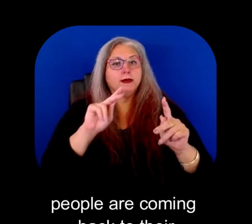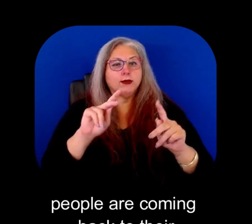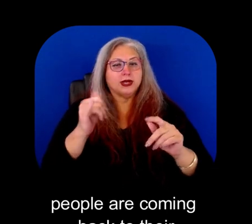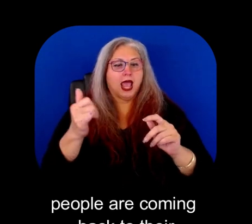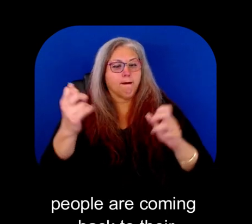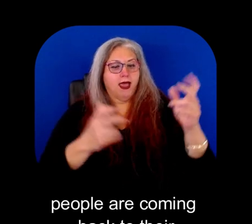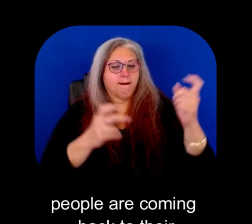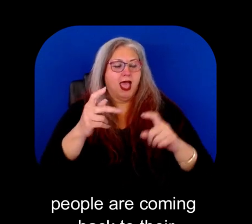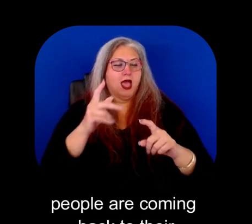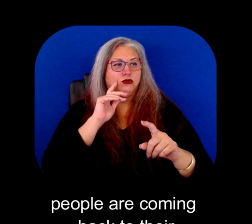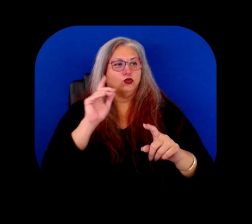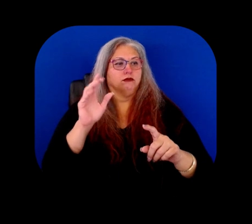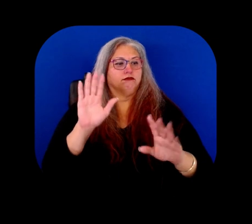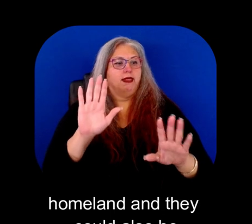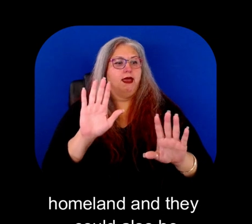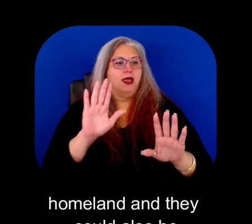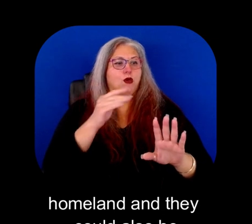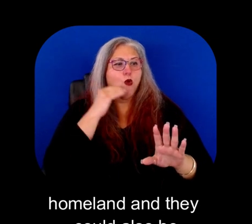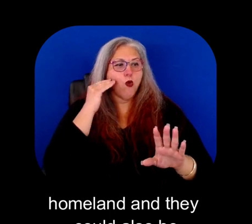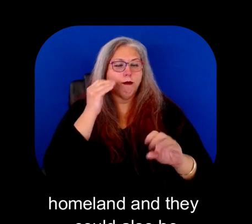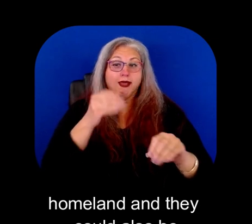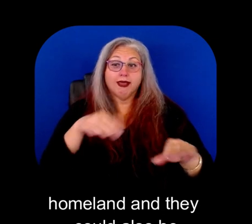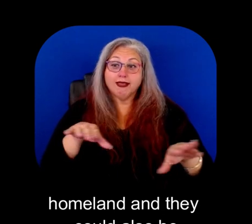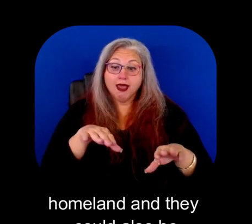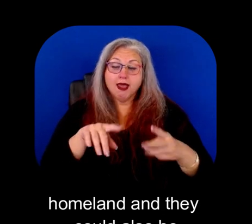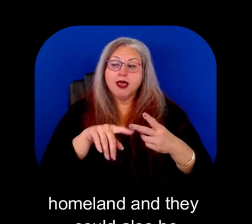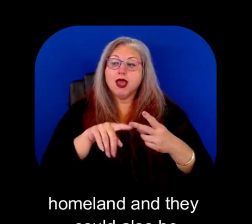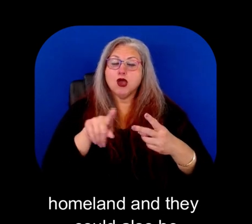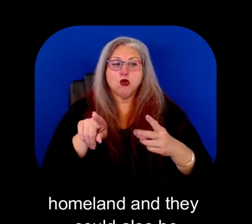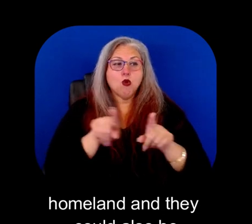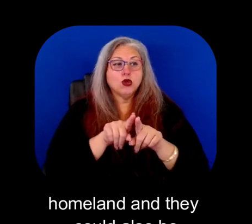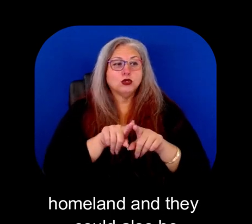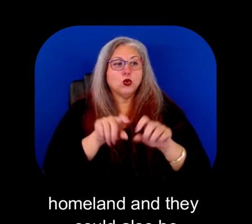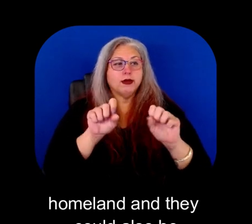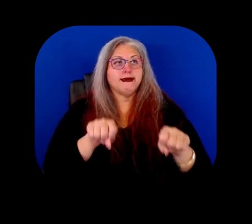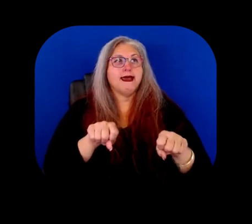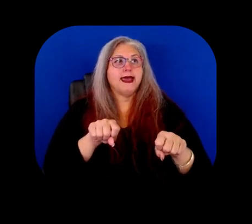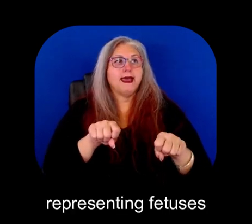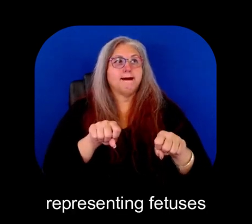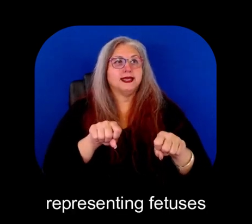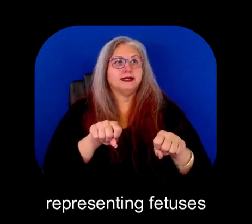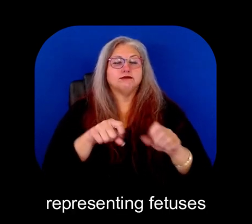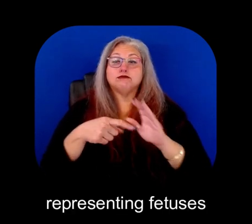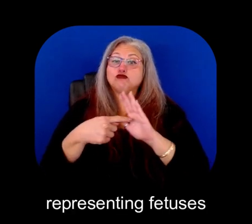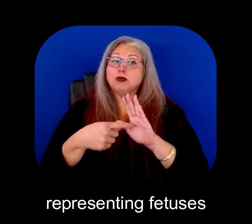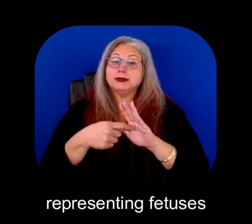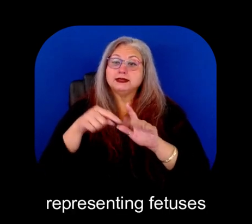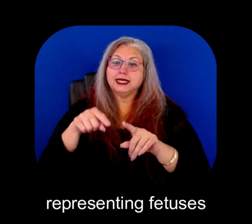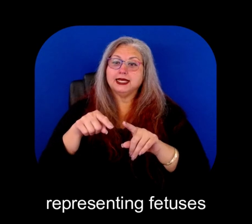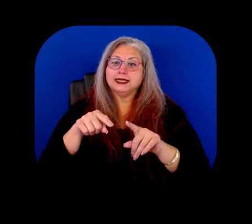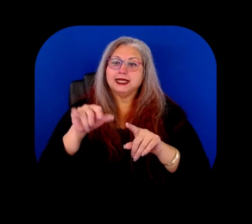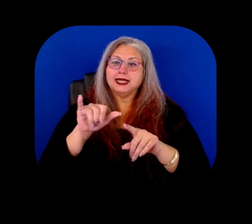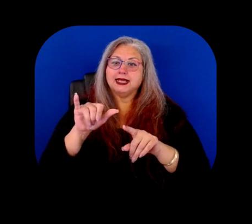coming back to their homeland. And they could also be representing